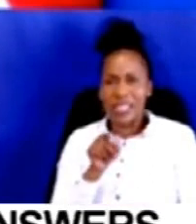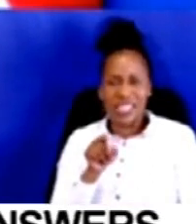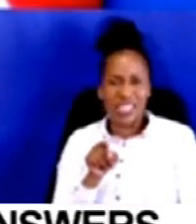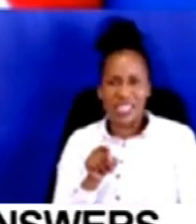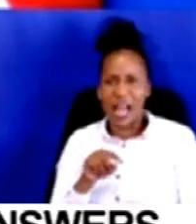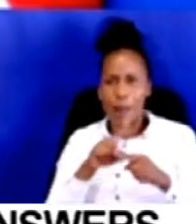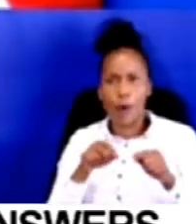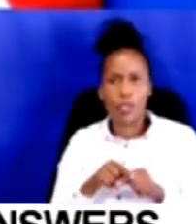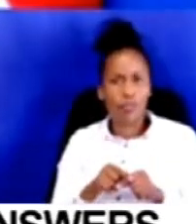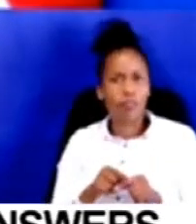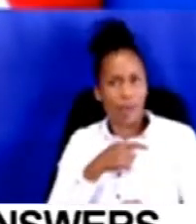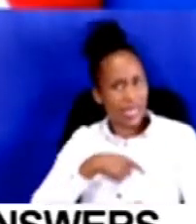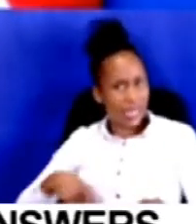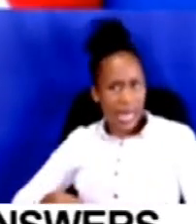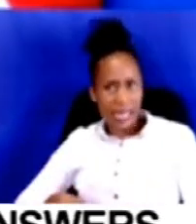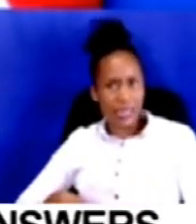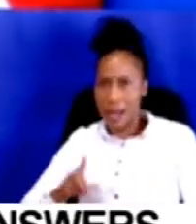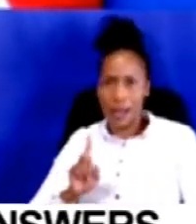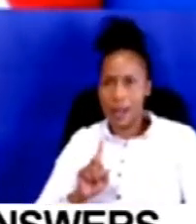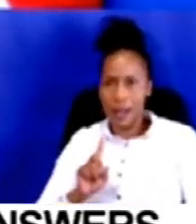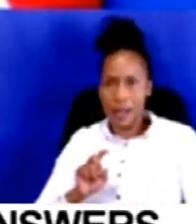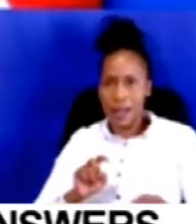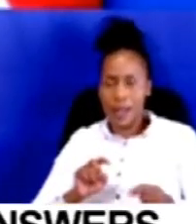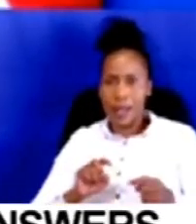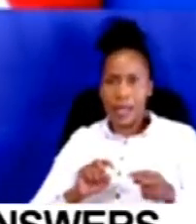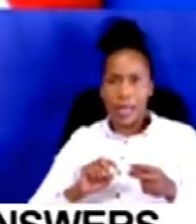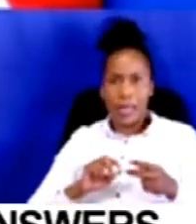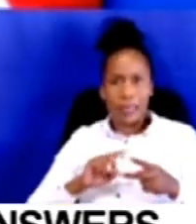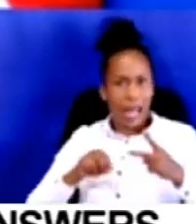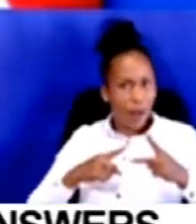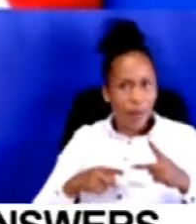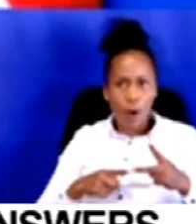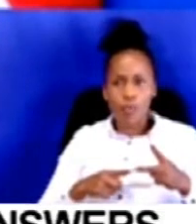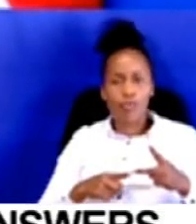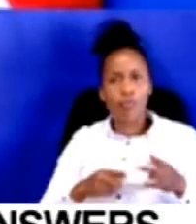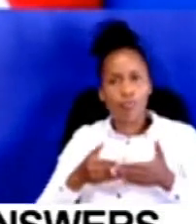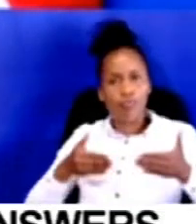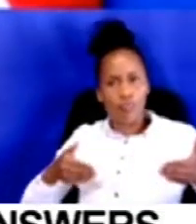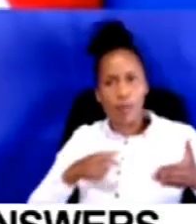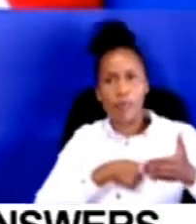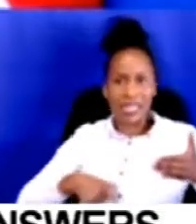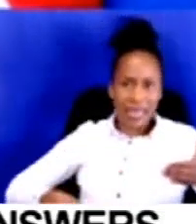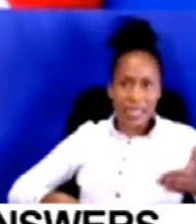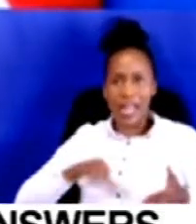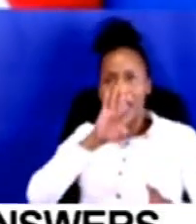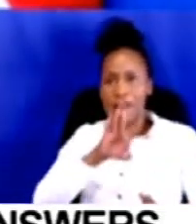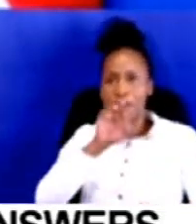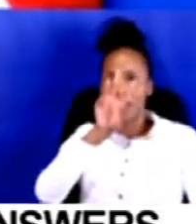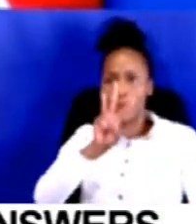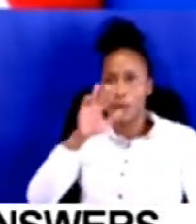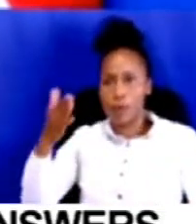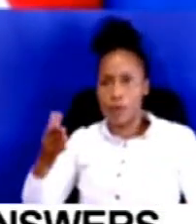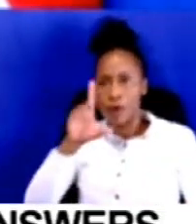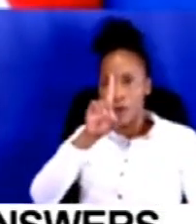president, it's not about former President F.W. de Klerk.